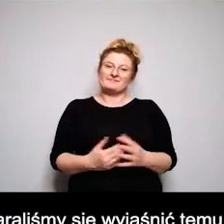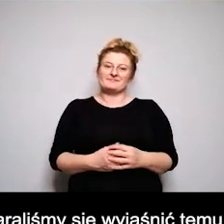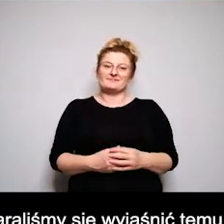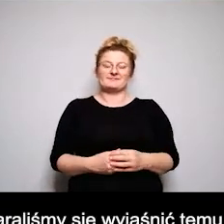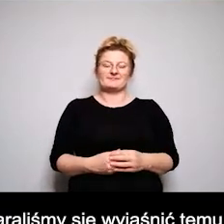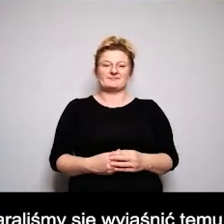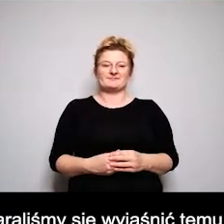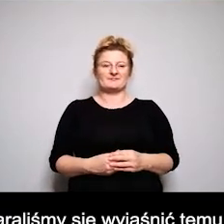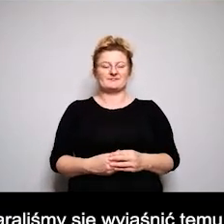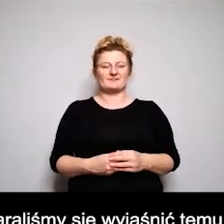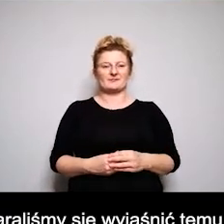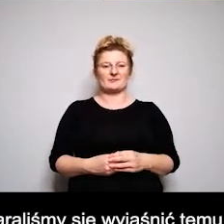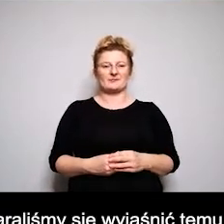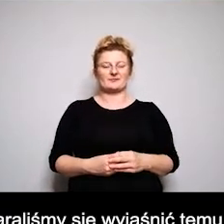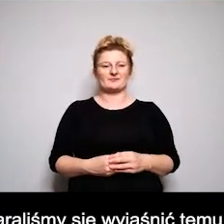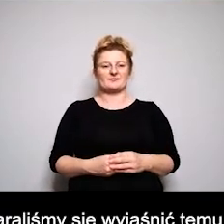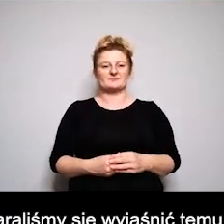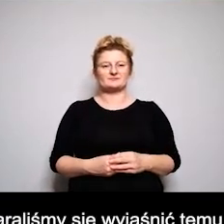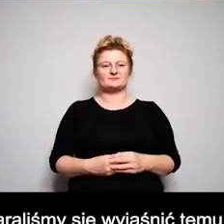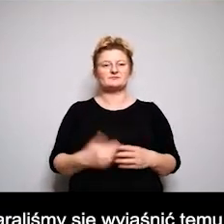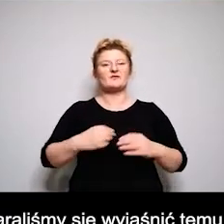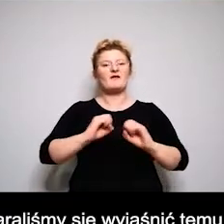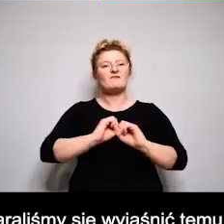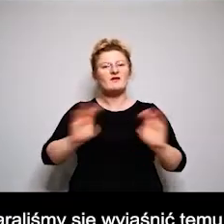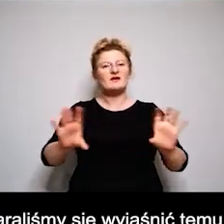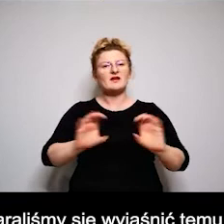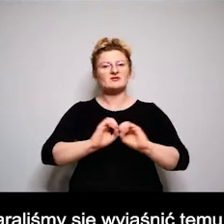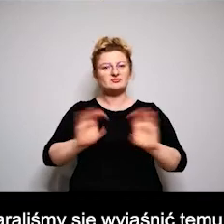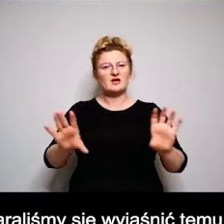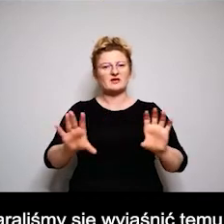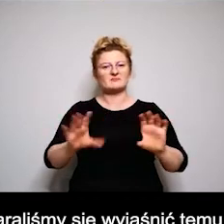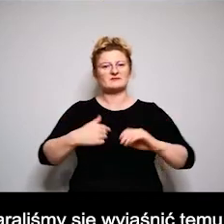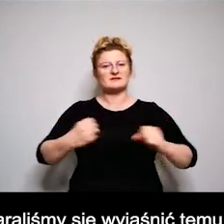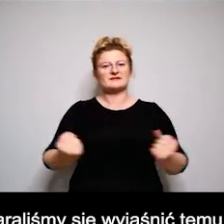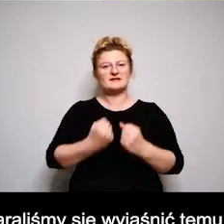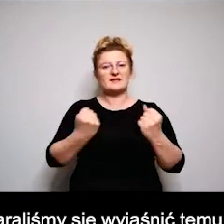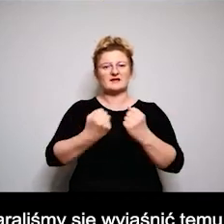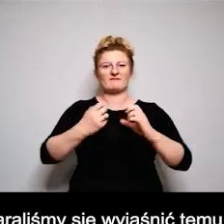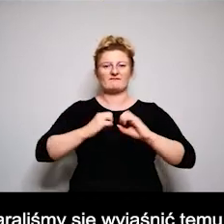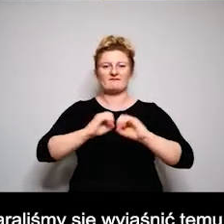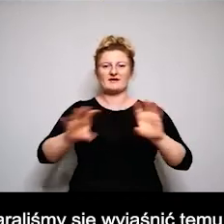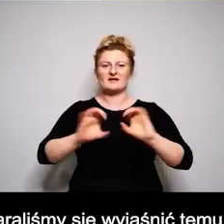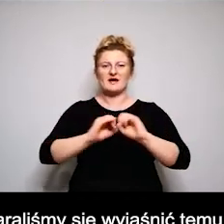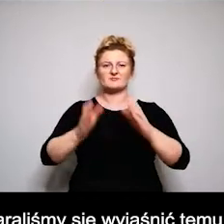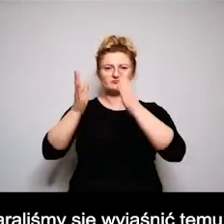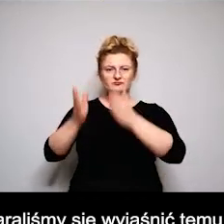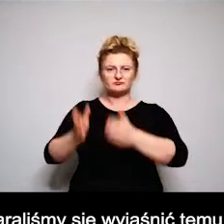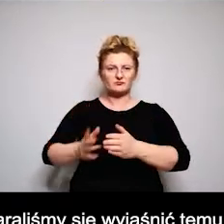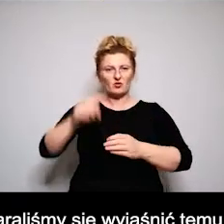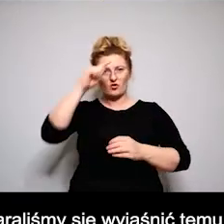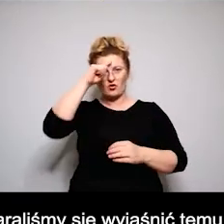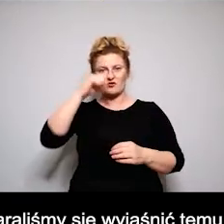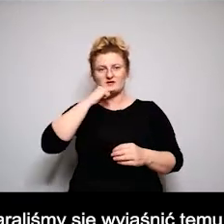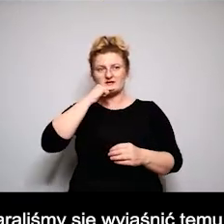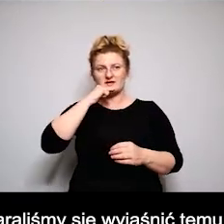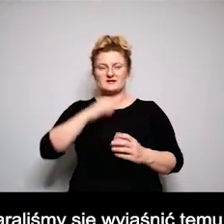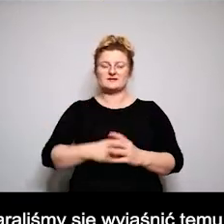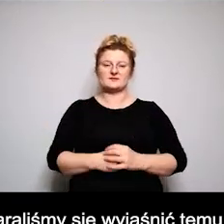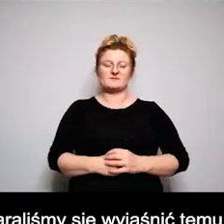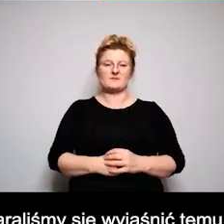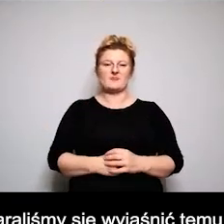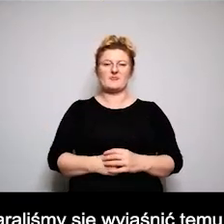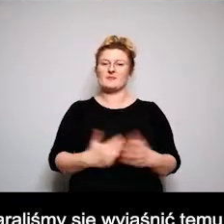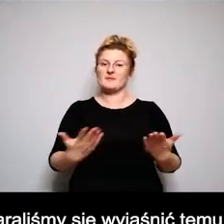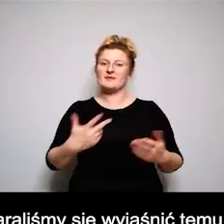were explaining to this gentleman, no, we are really trying to look for